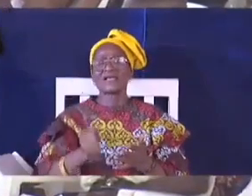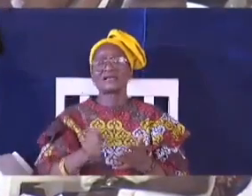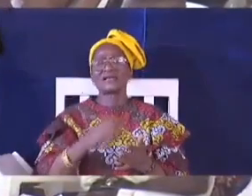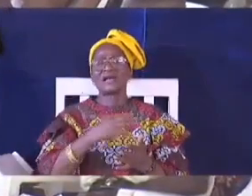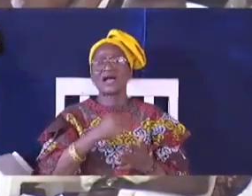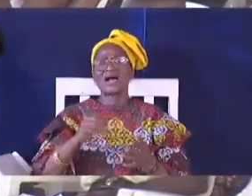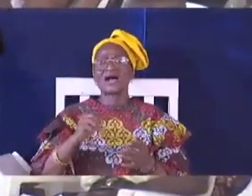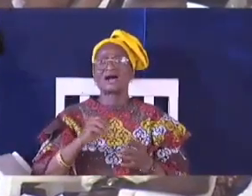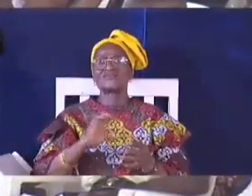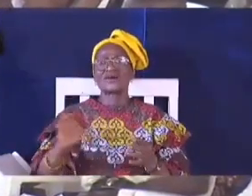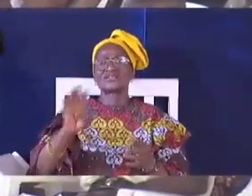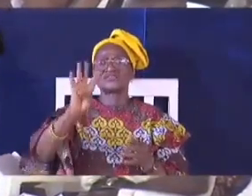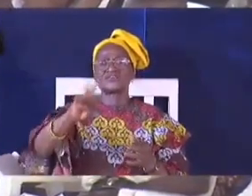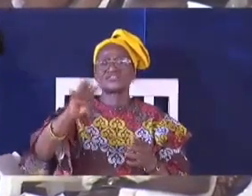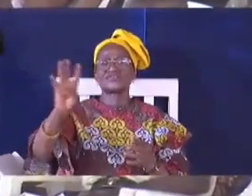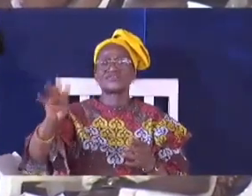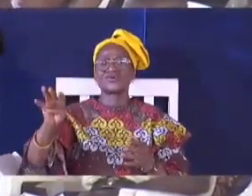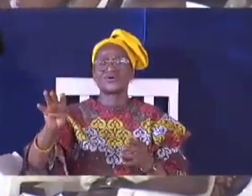And then verse 44,